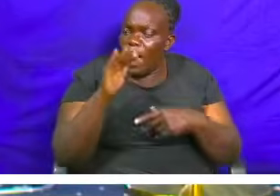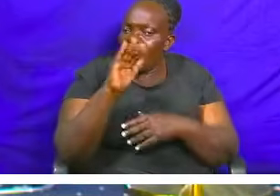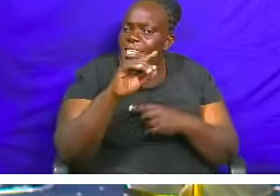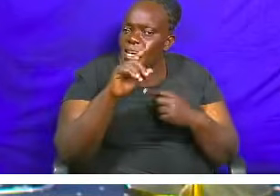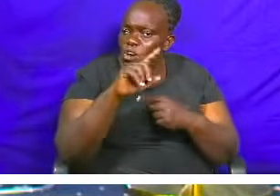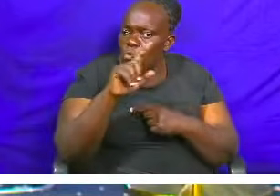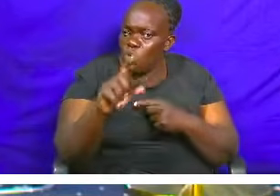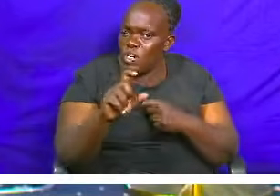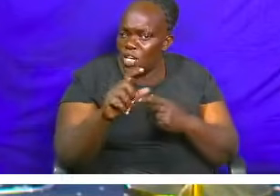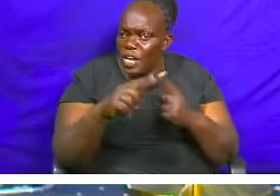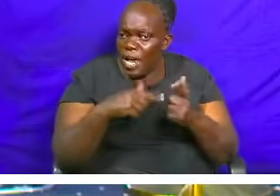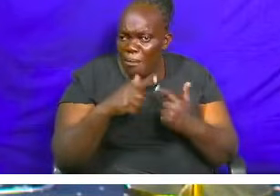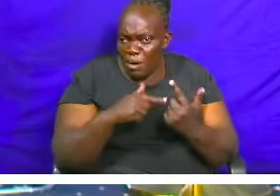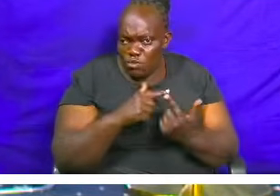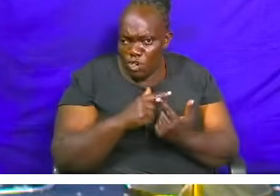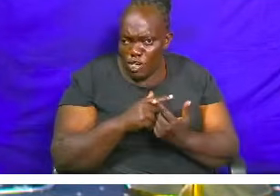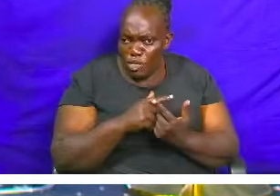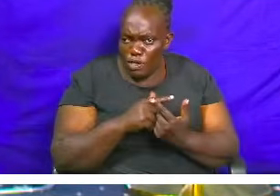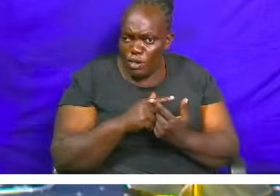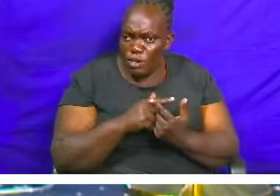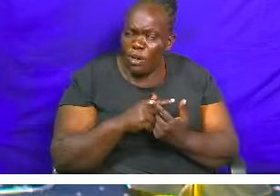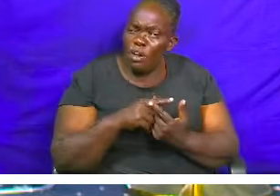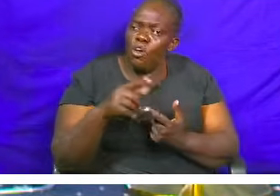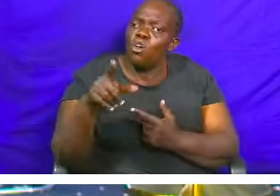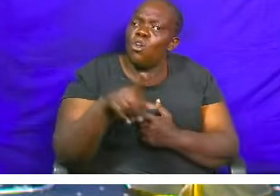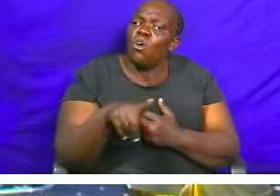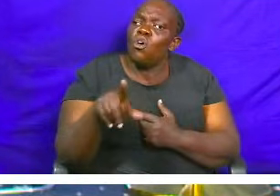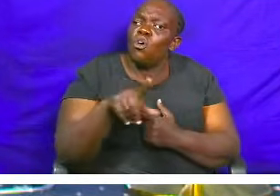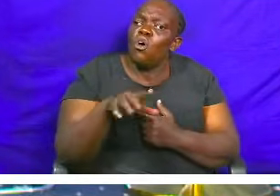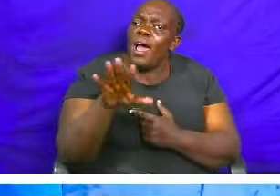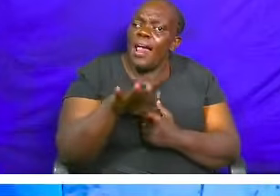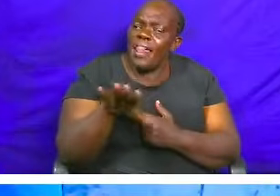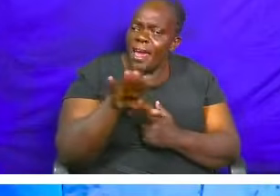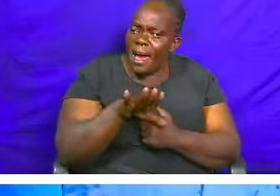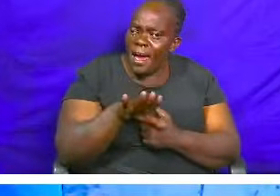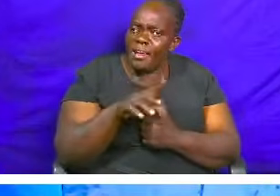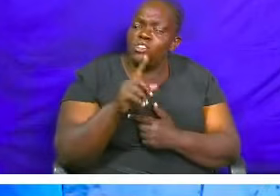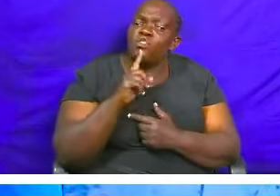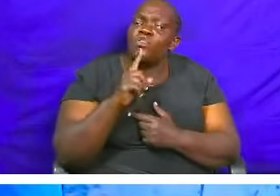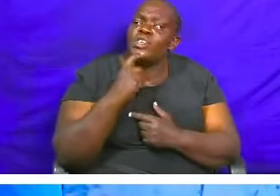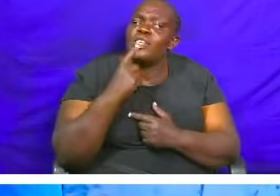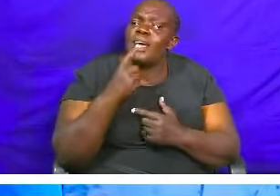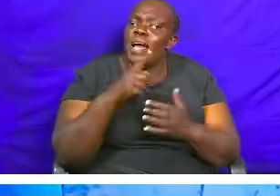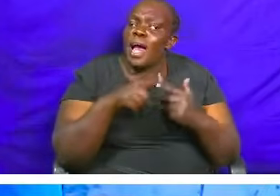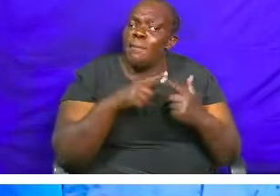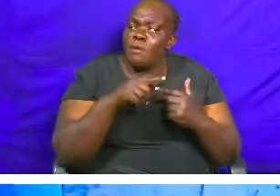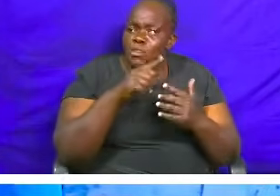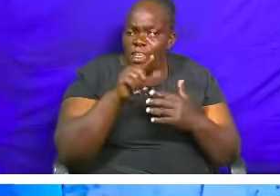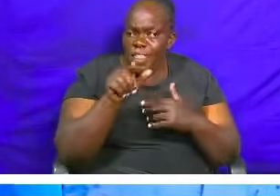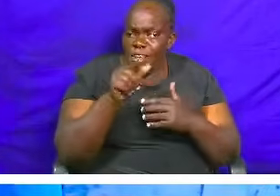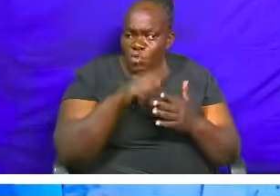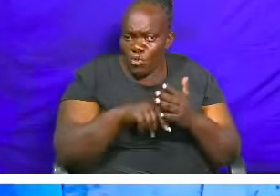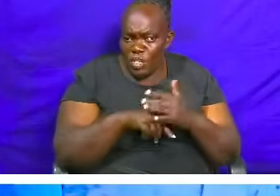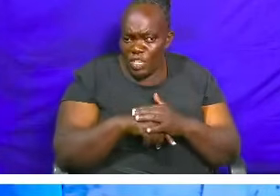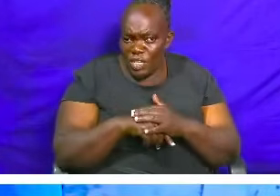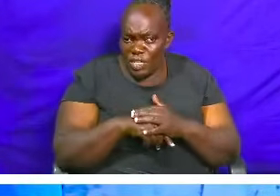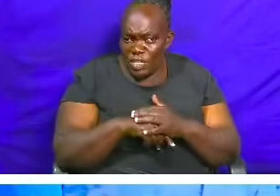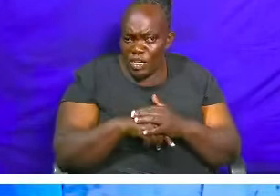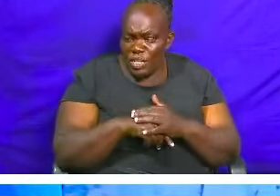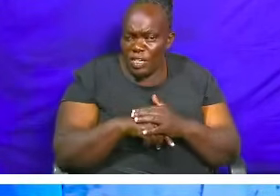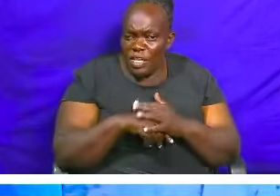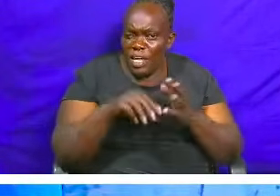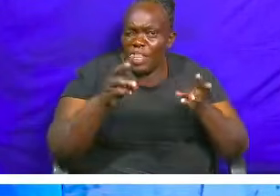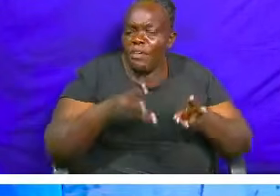about the local companies that are involved in the G2G. Yes. What do you have to say about that? Yeah, so the way